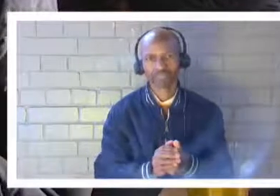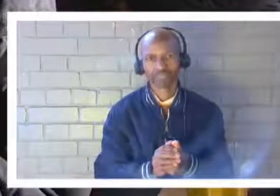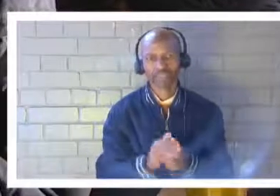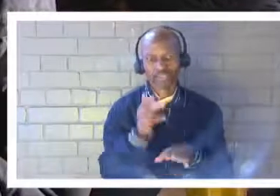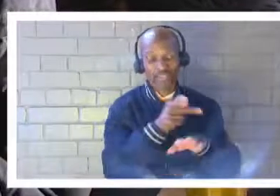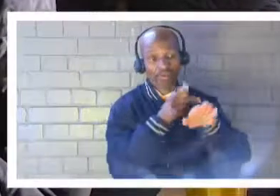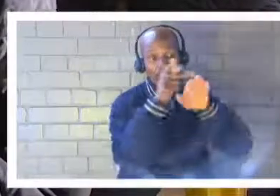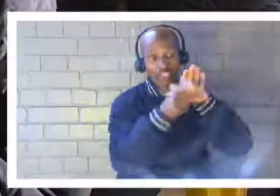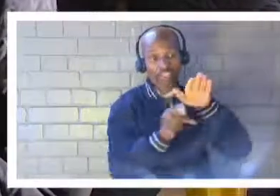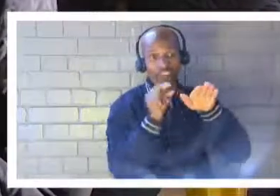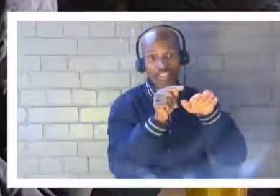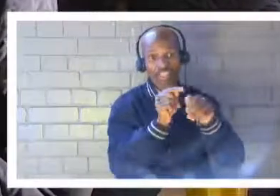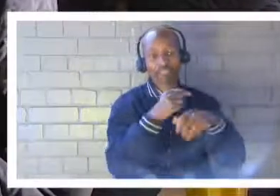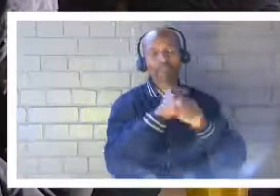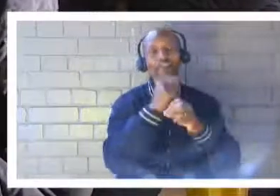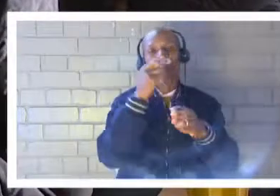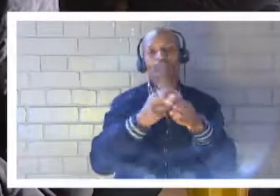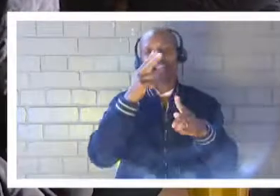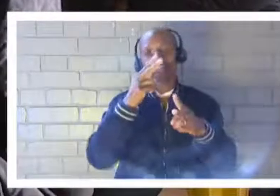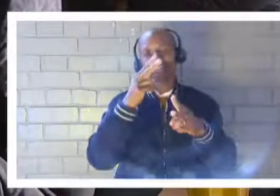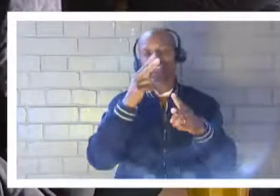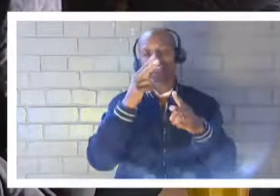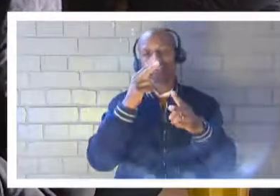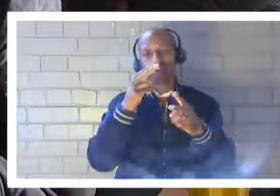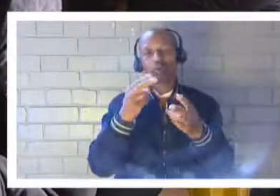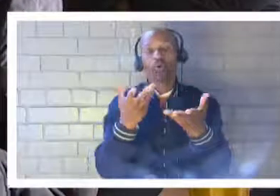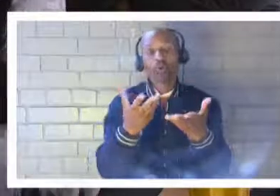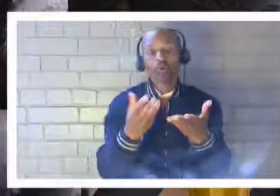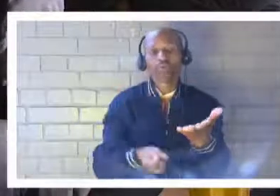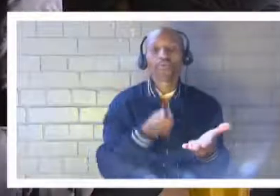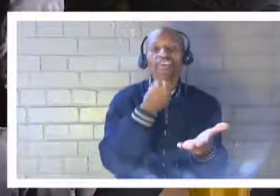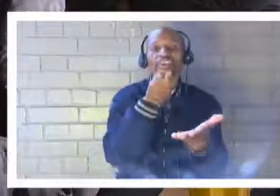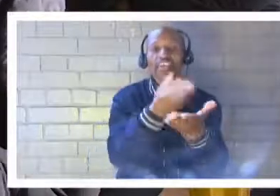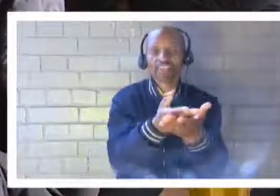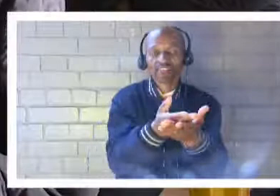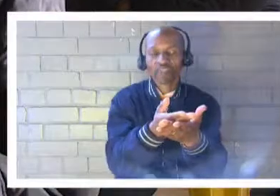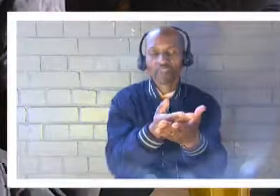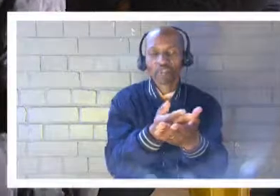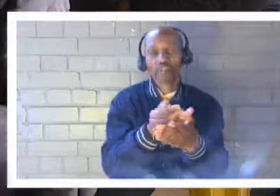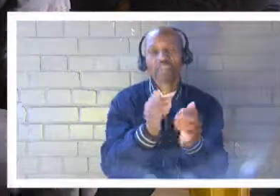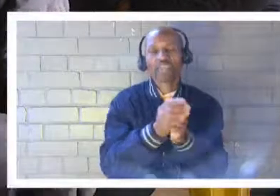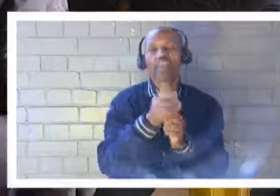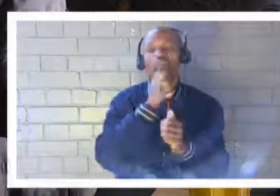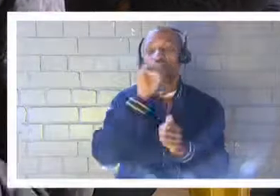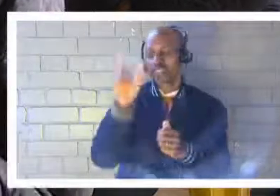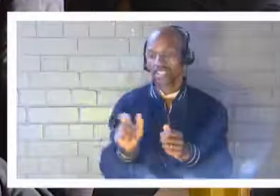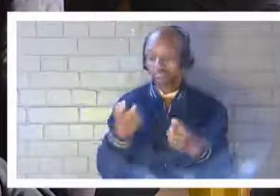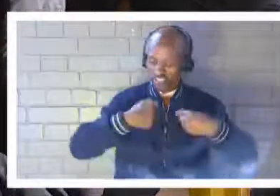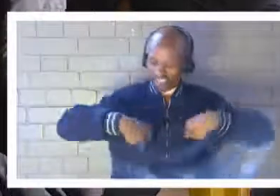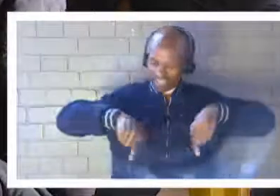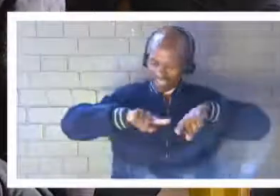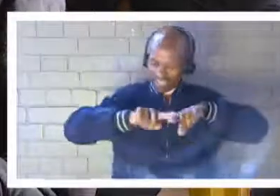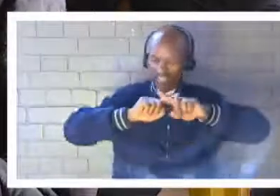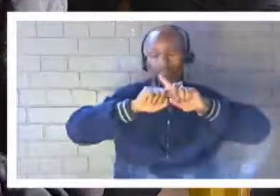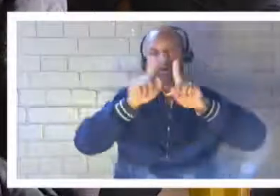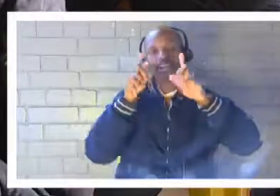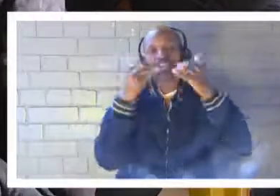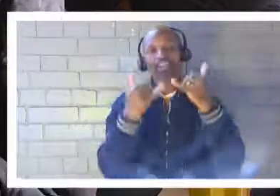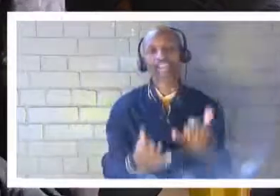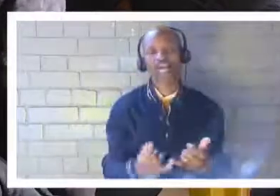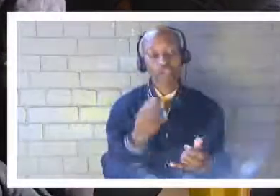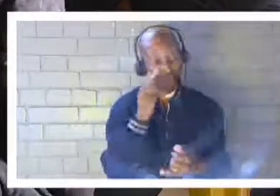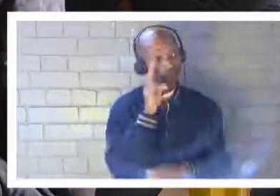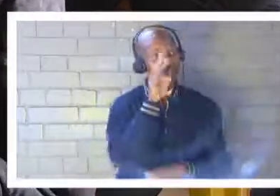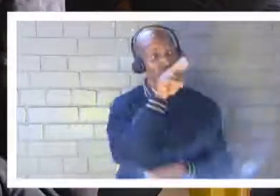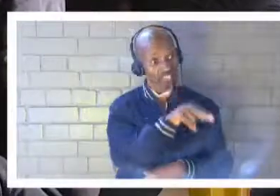the project becomes finalized or handed over to the end user, that is us. But then unfortunately, you'll only